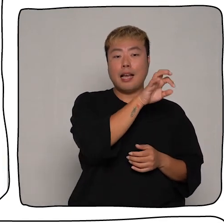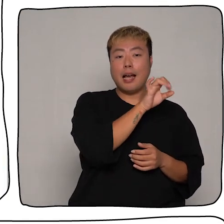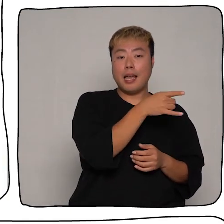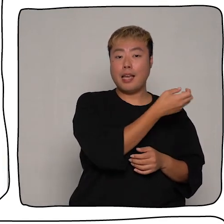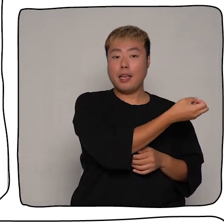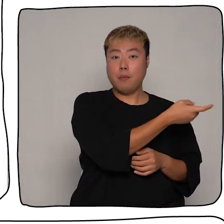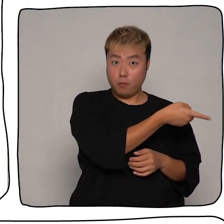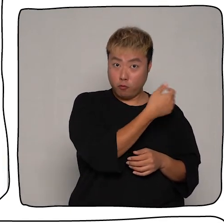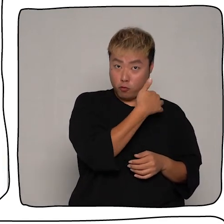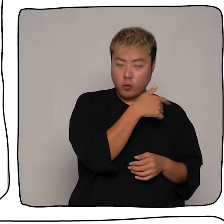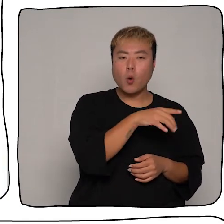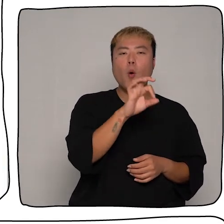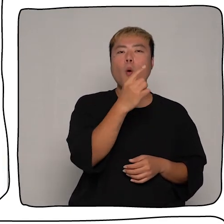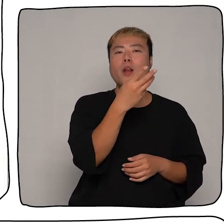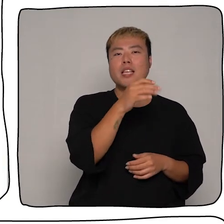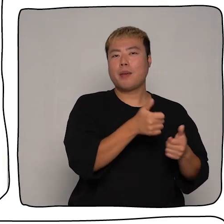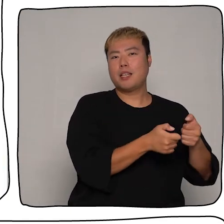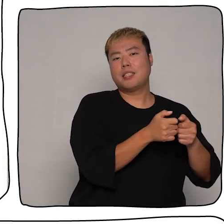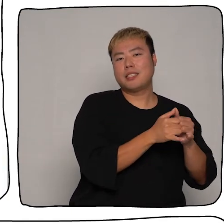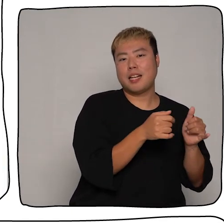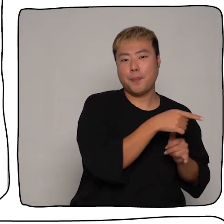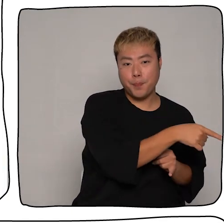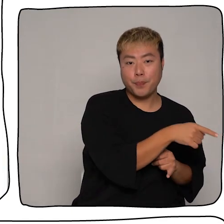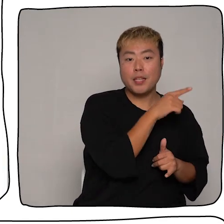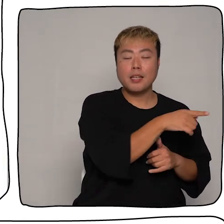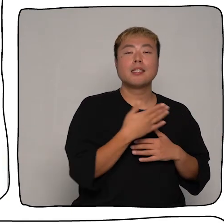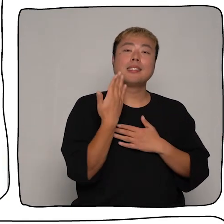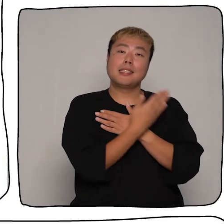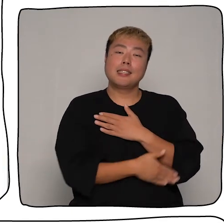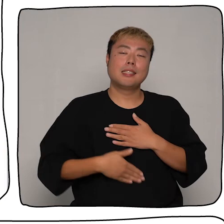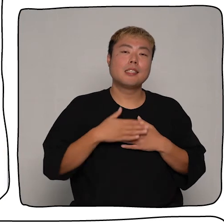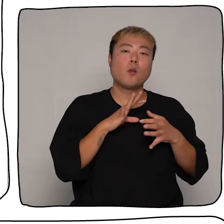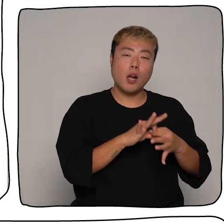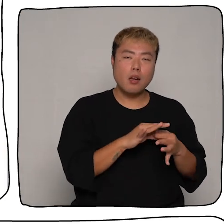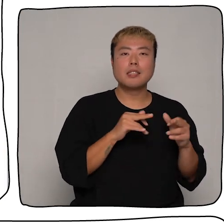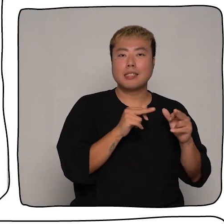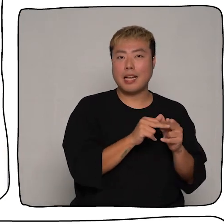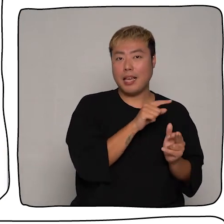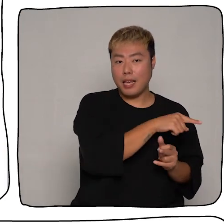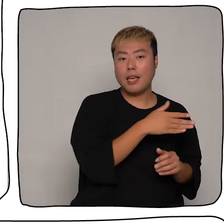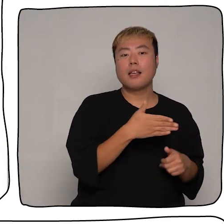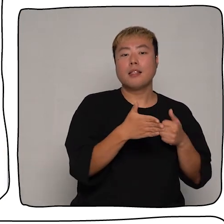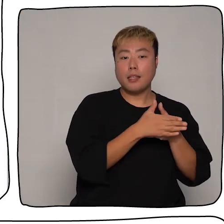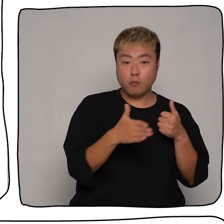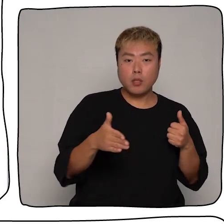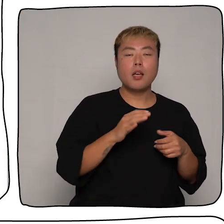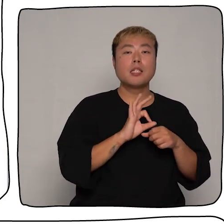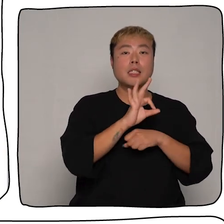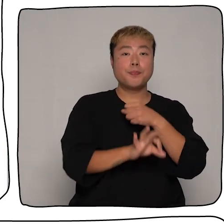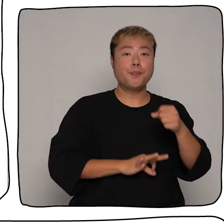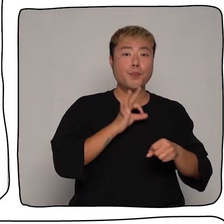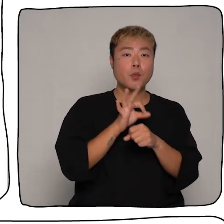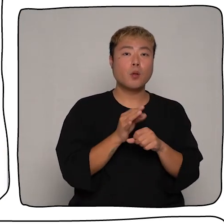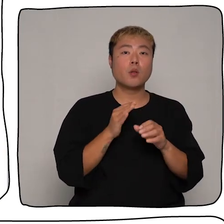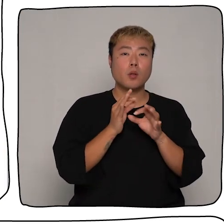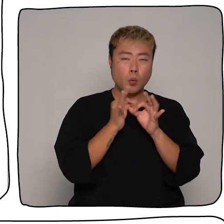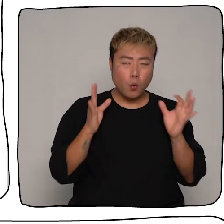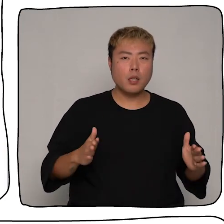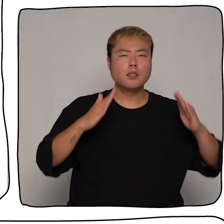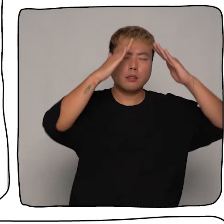an Orihime pilot. She has a somatoform disorder, has not been able to